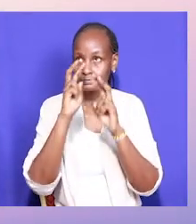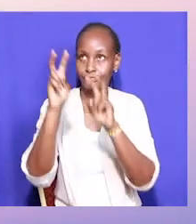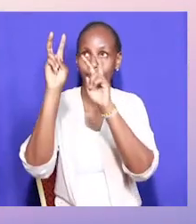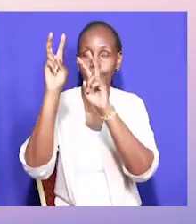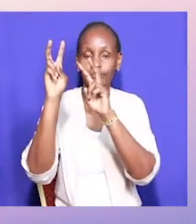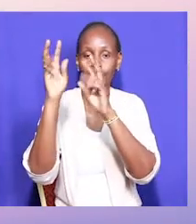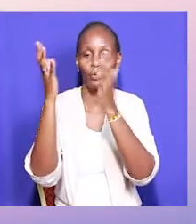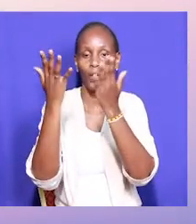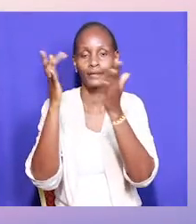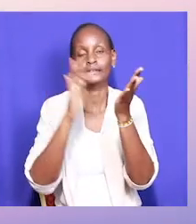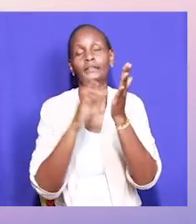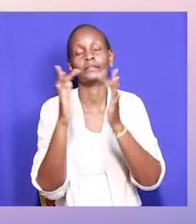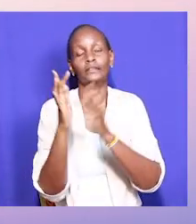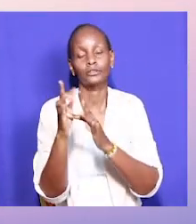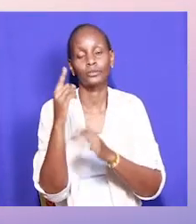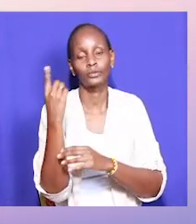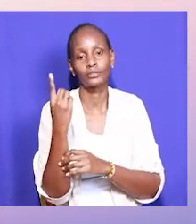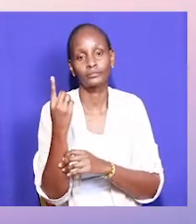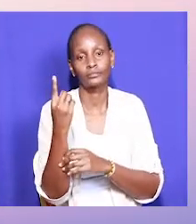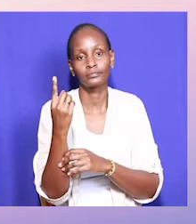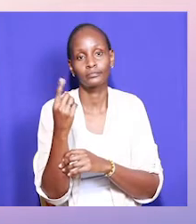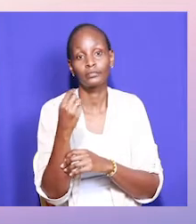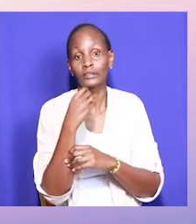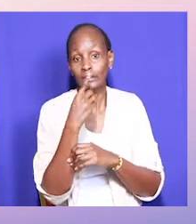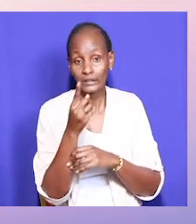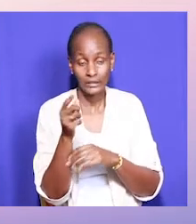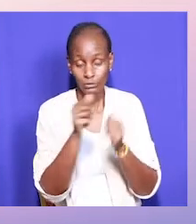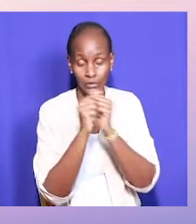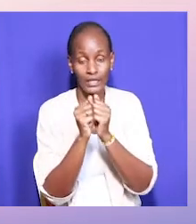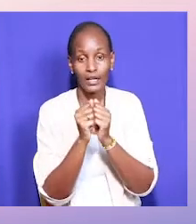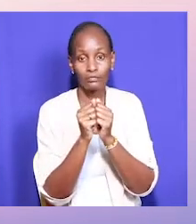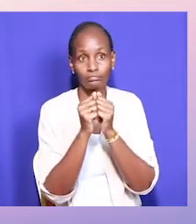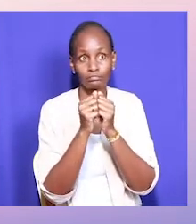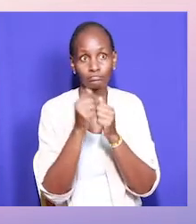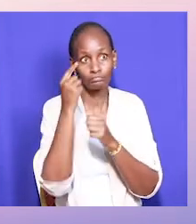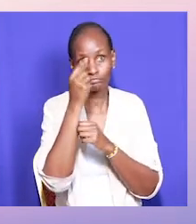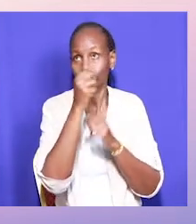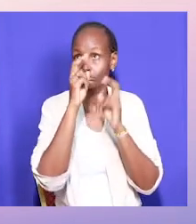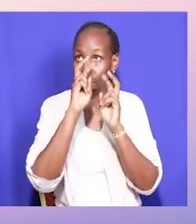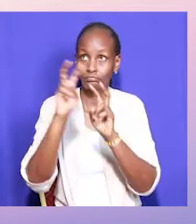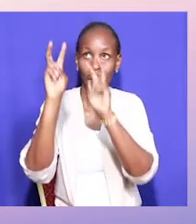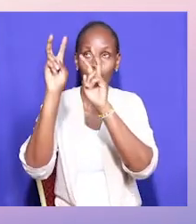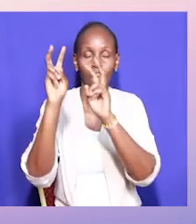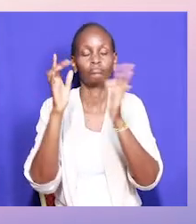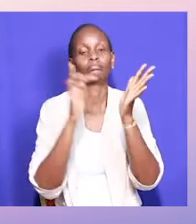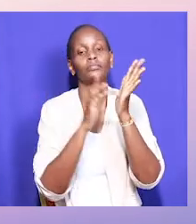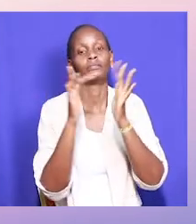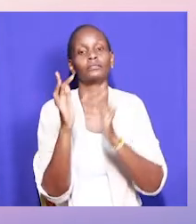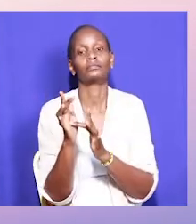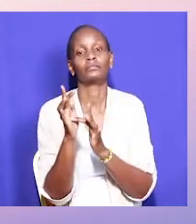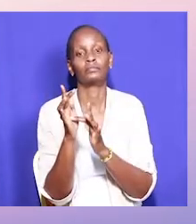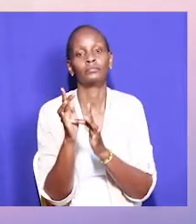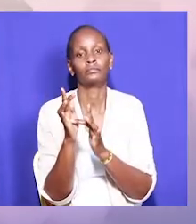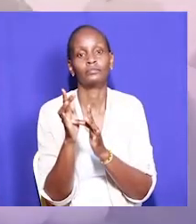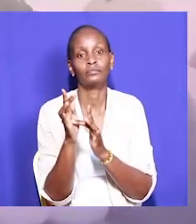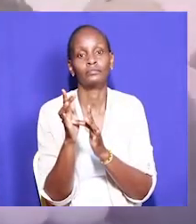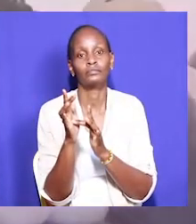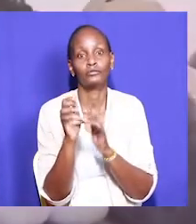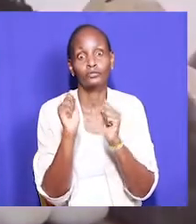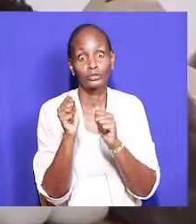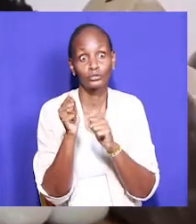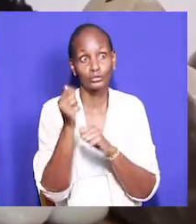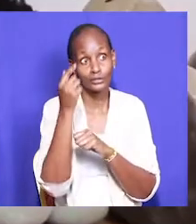eyes on Jesus. Can you say that? Fixing our eyes on Jesus. Can I see your